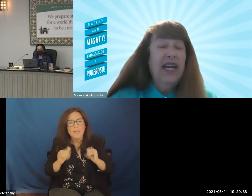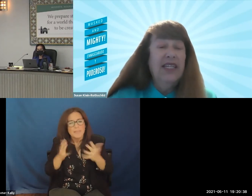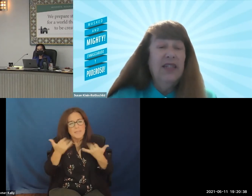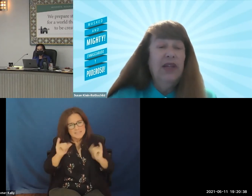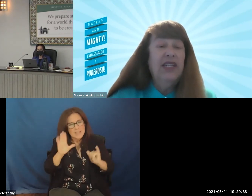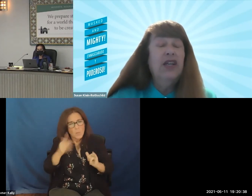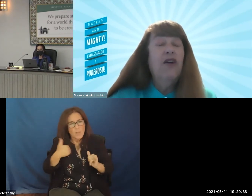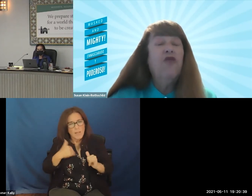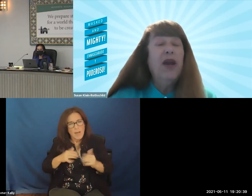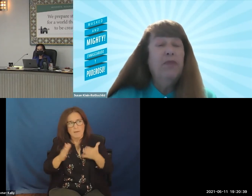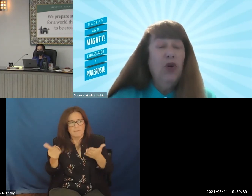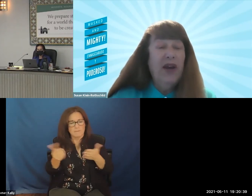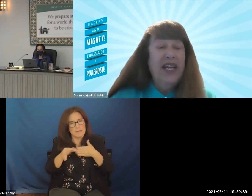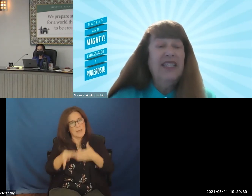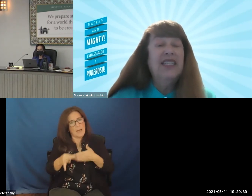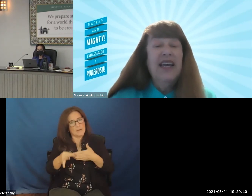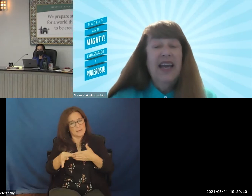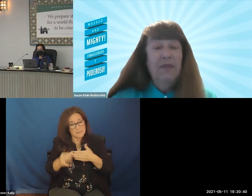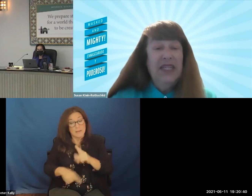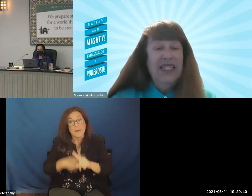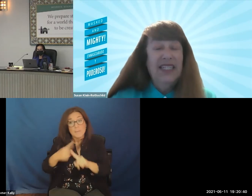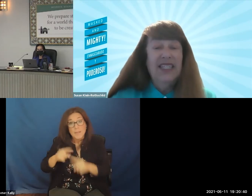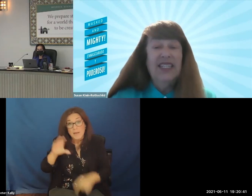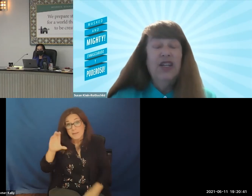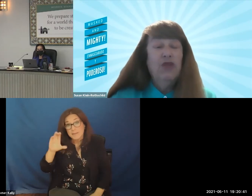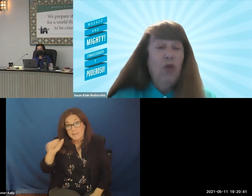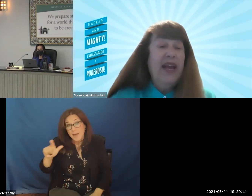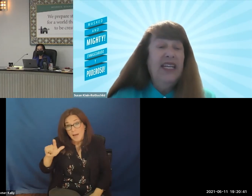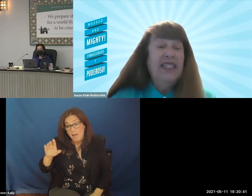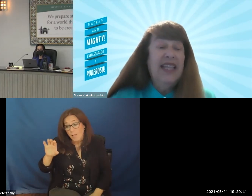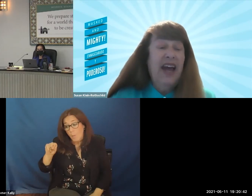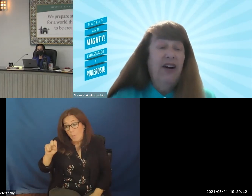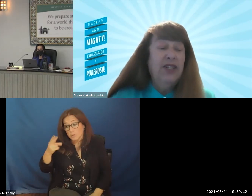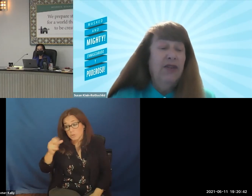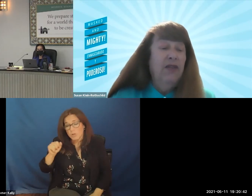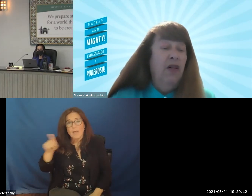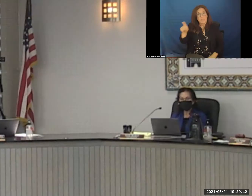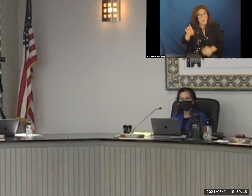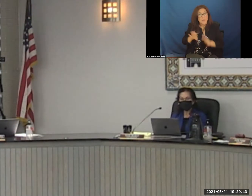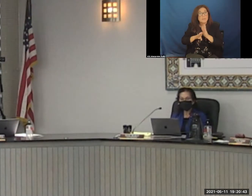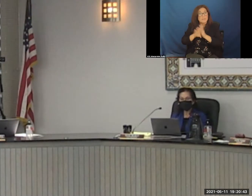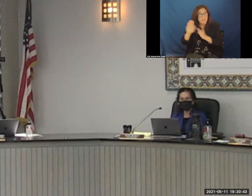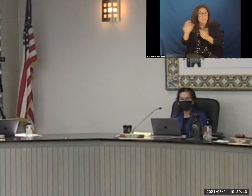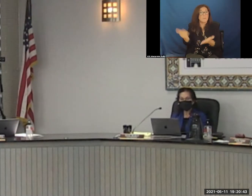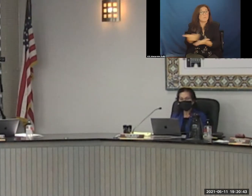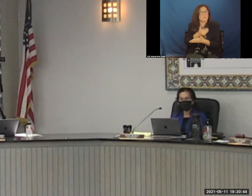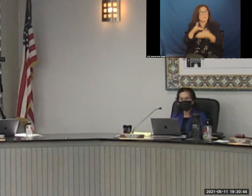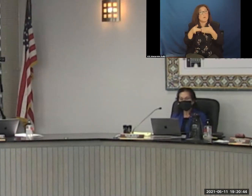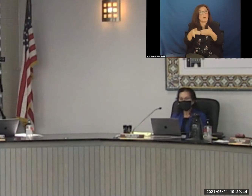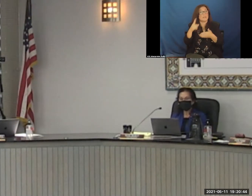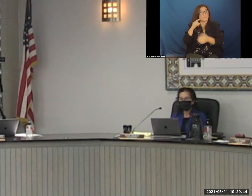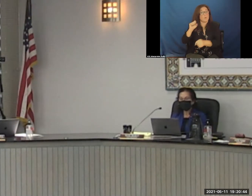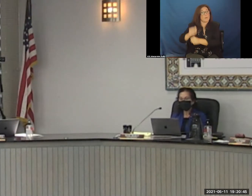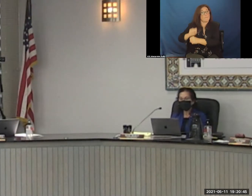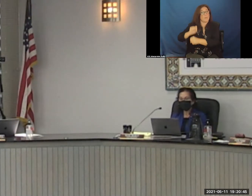new guidance in place for employees in businesses. So we're waiting to see that also. Right. Okay. Thank